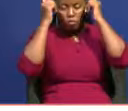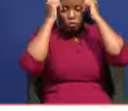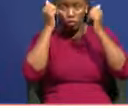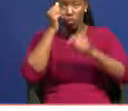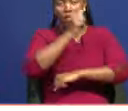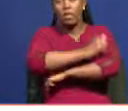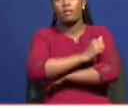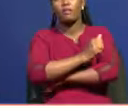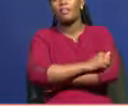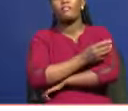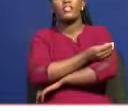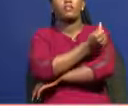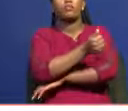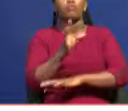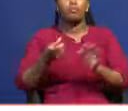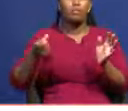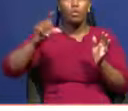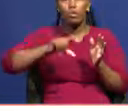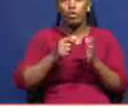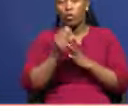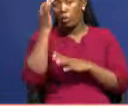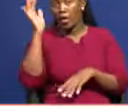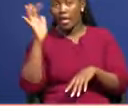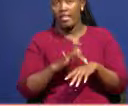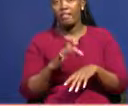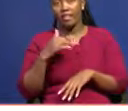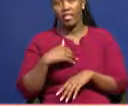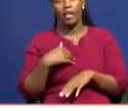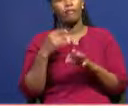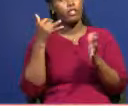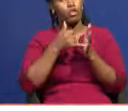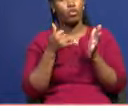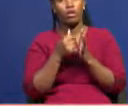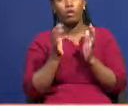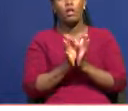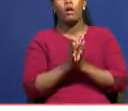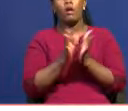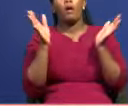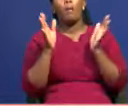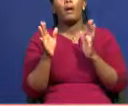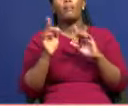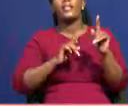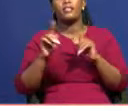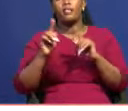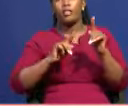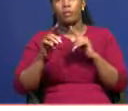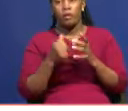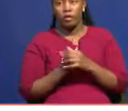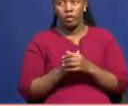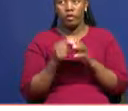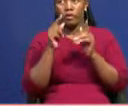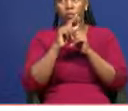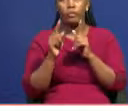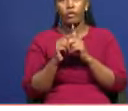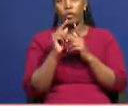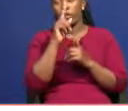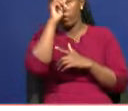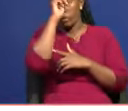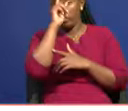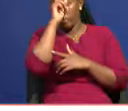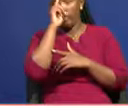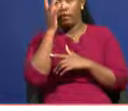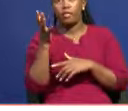up, because that has an effect. It also has an effect on public transportation. Mm-hmm. It equally has a serious effect